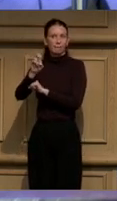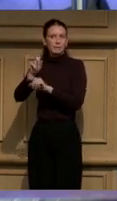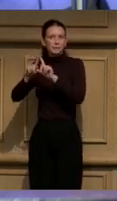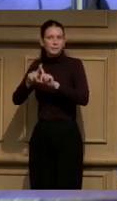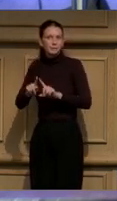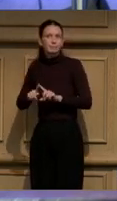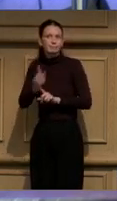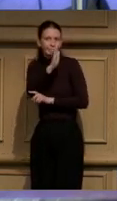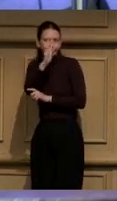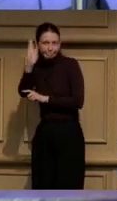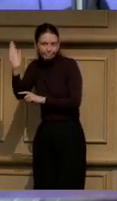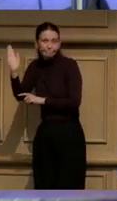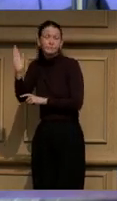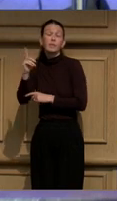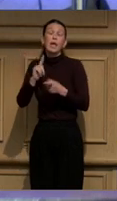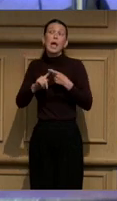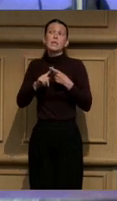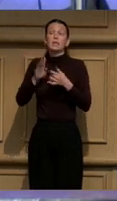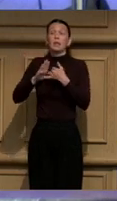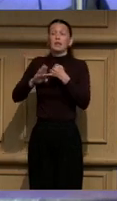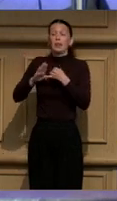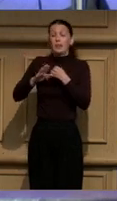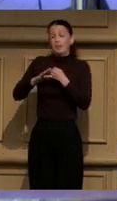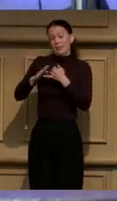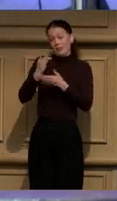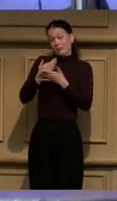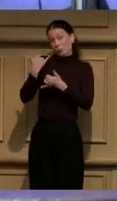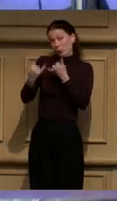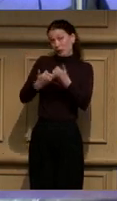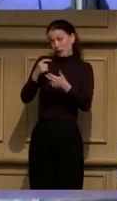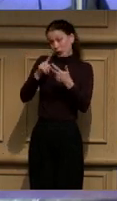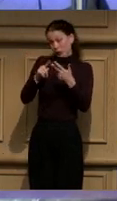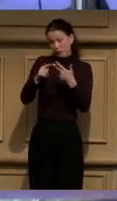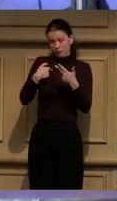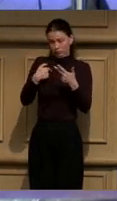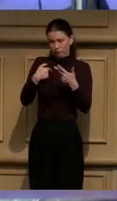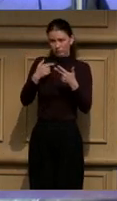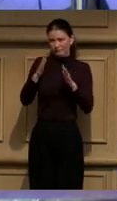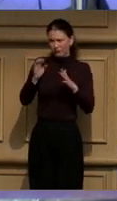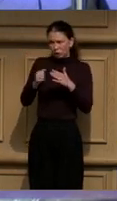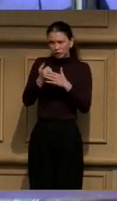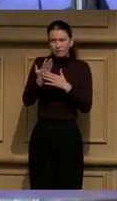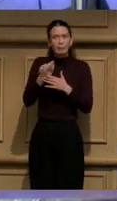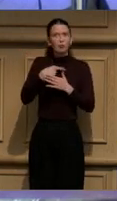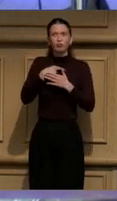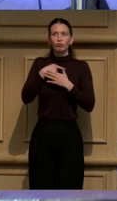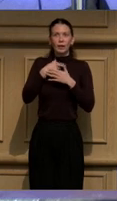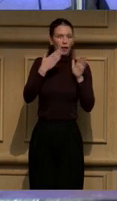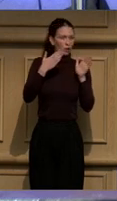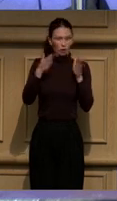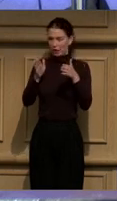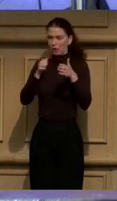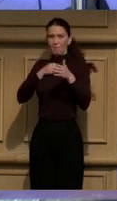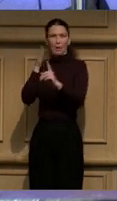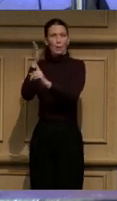I developed in the past few years and grew me in a very new direction. So I